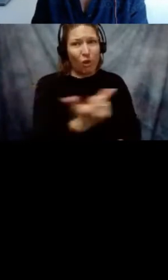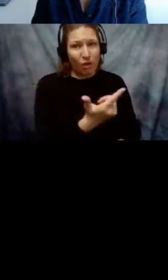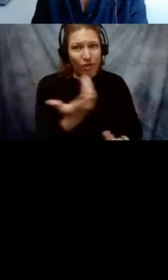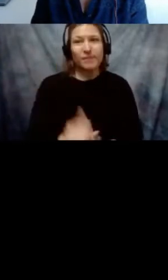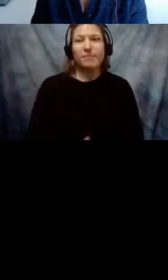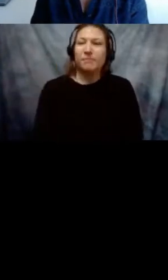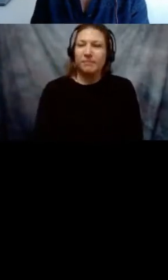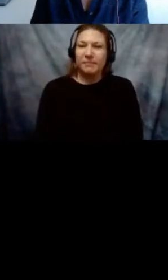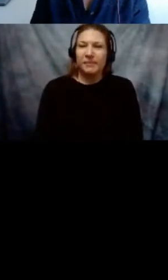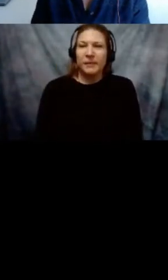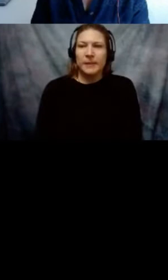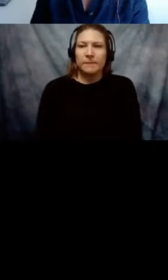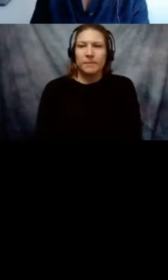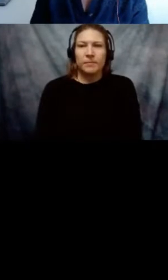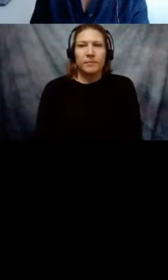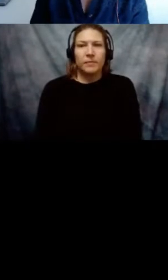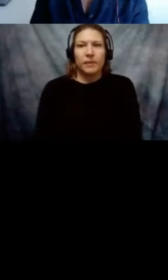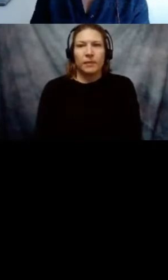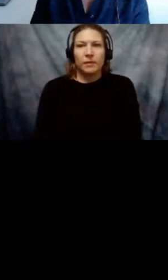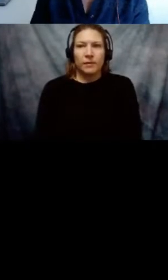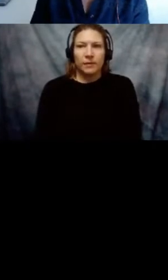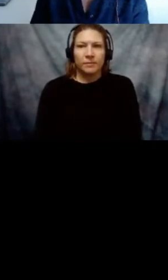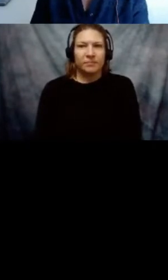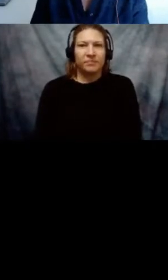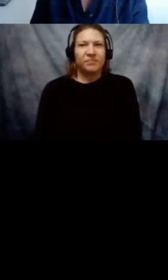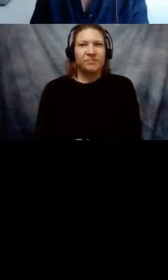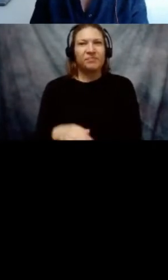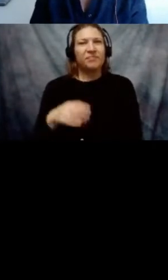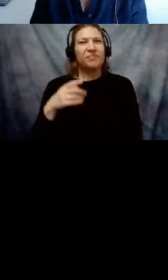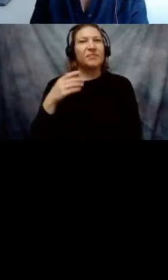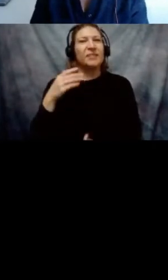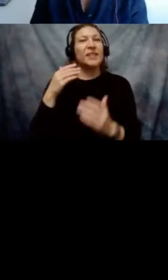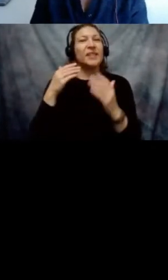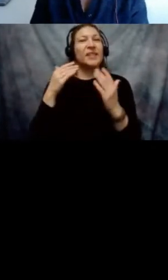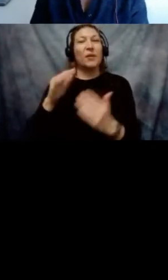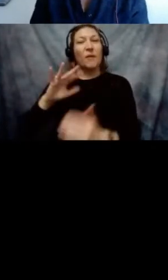So nearly halfway there now. Our next myth is the one that says